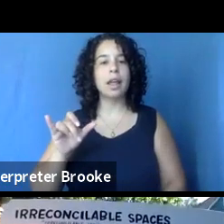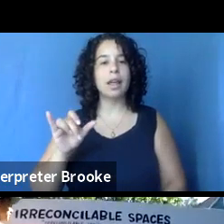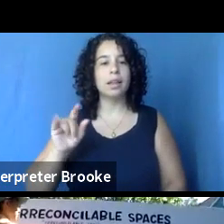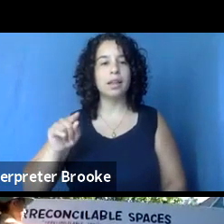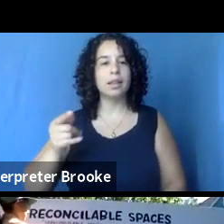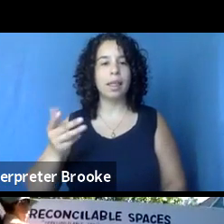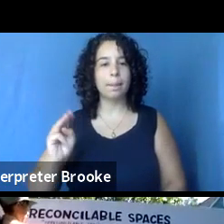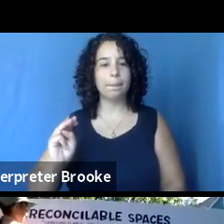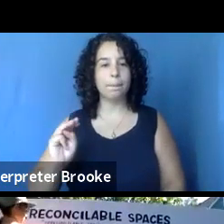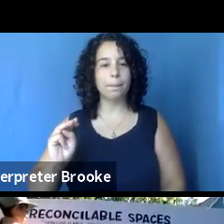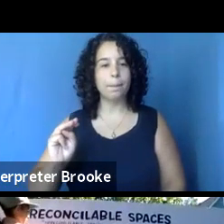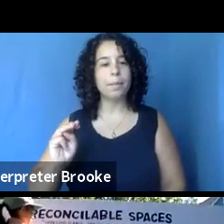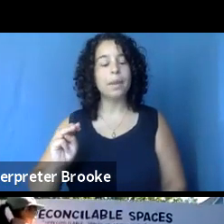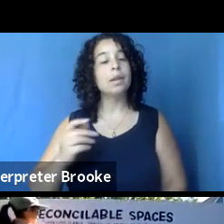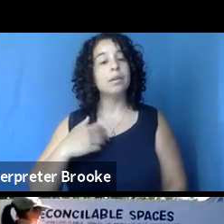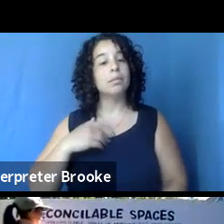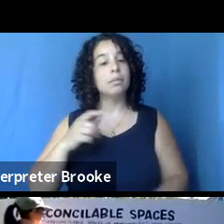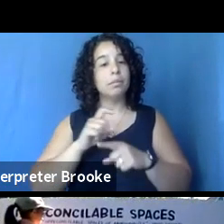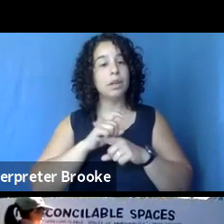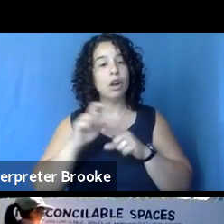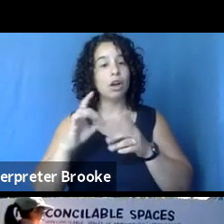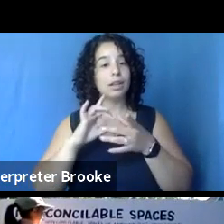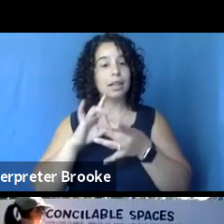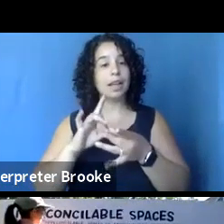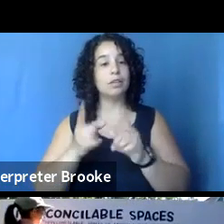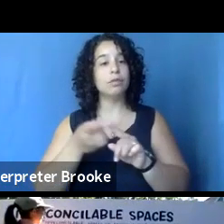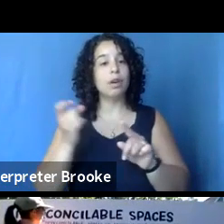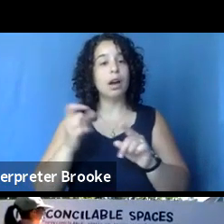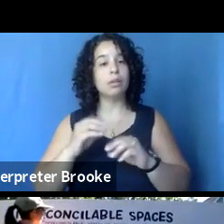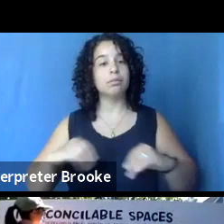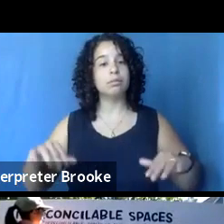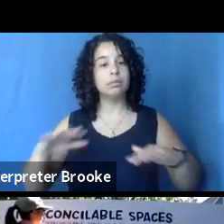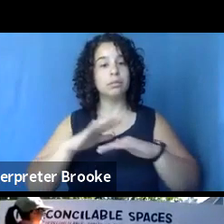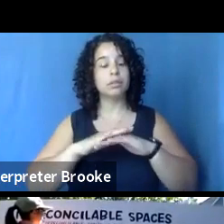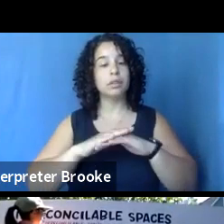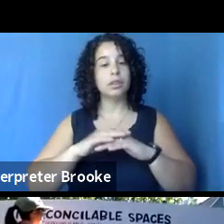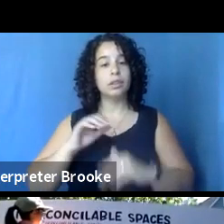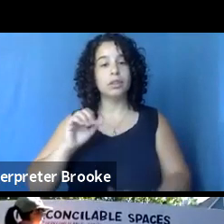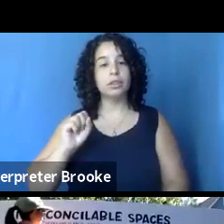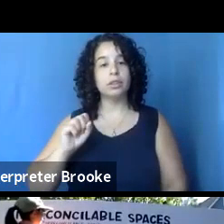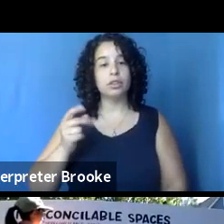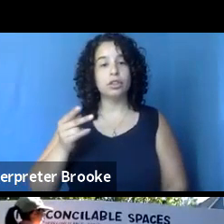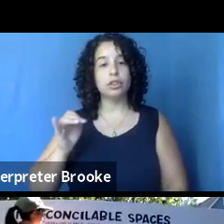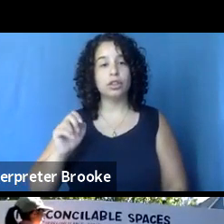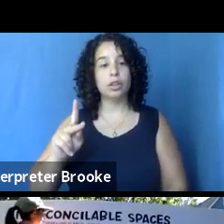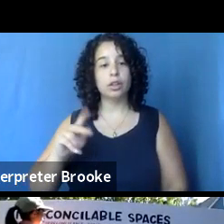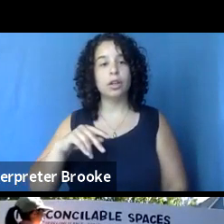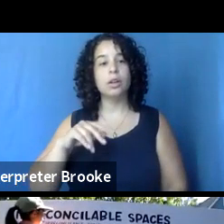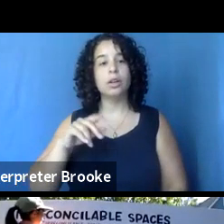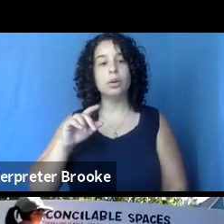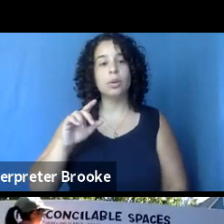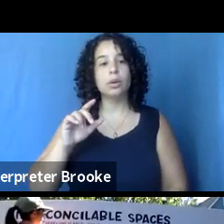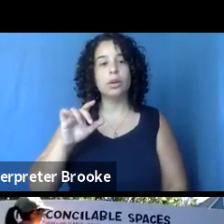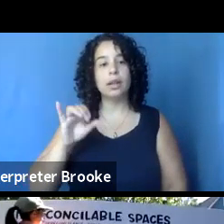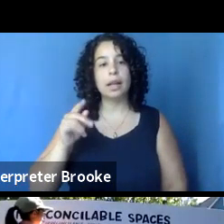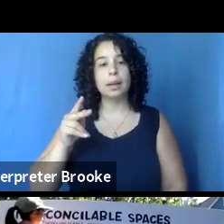from the traditional and unceded territory of the Chinook, Multnomah,